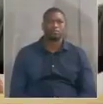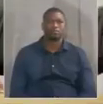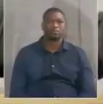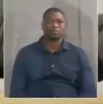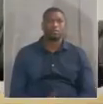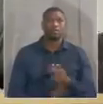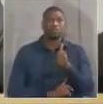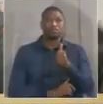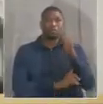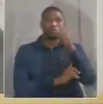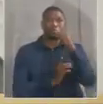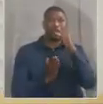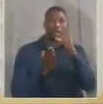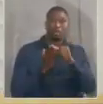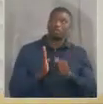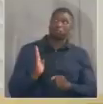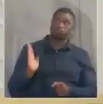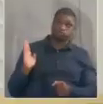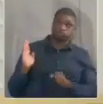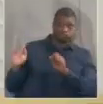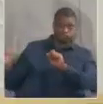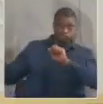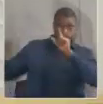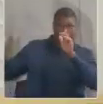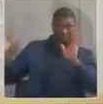General, the letter is now available.